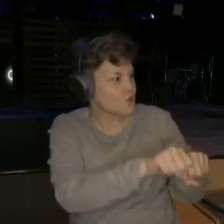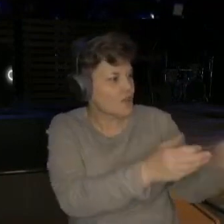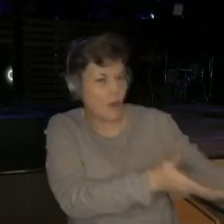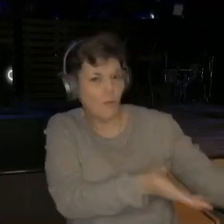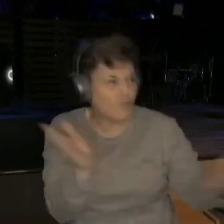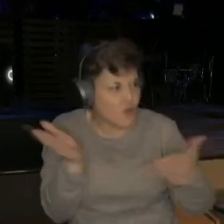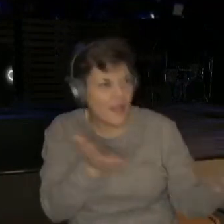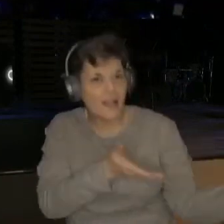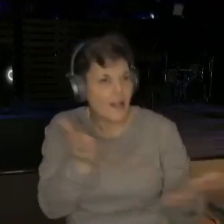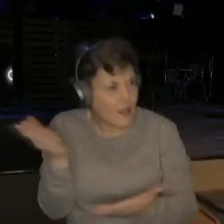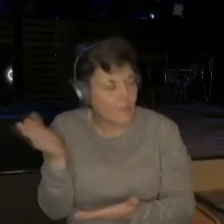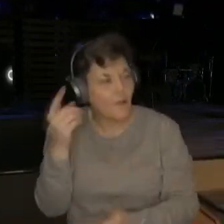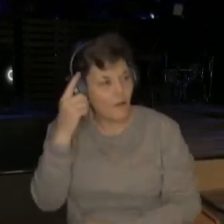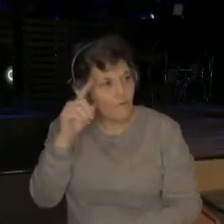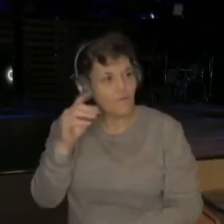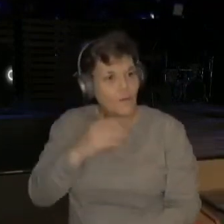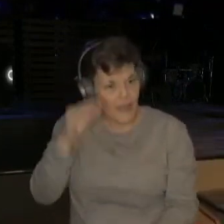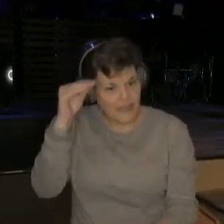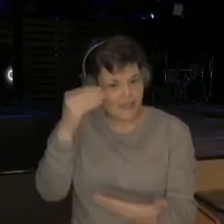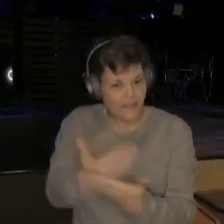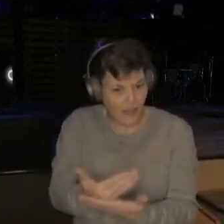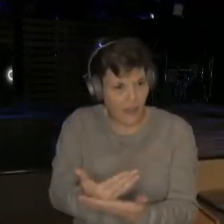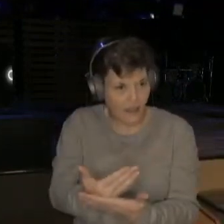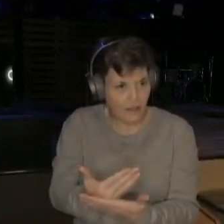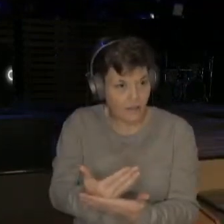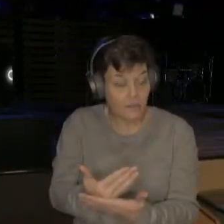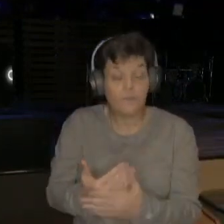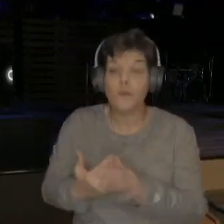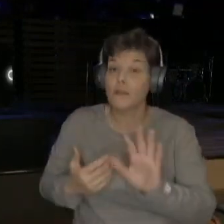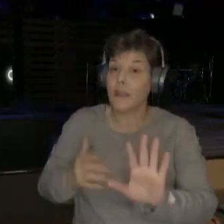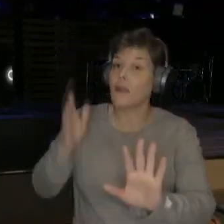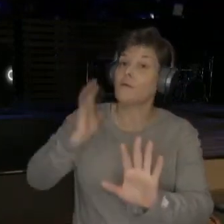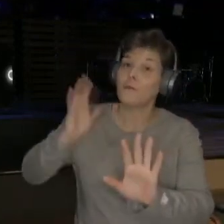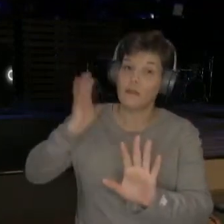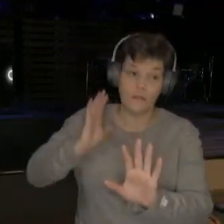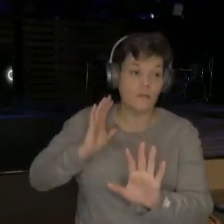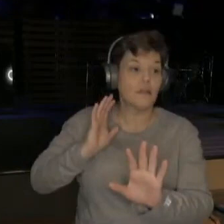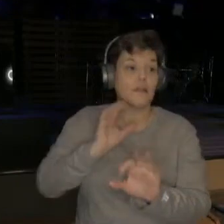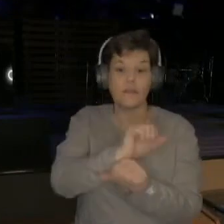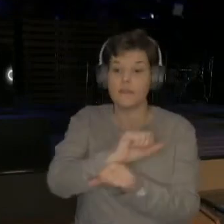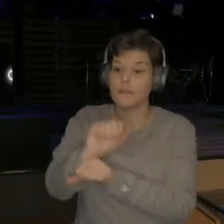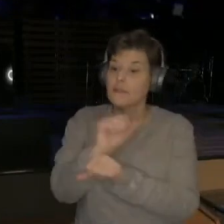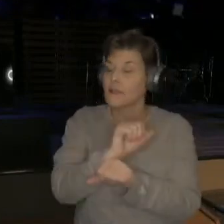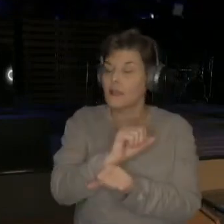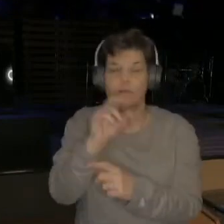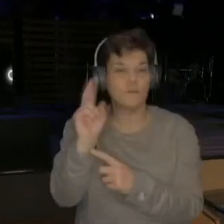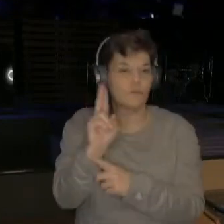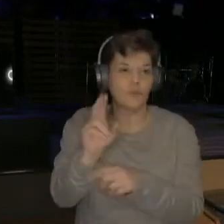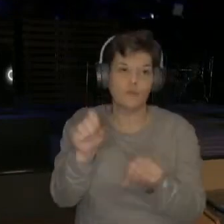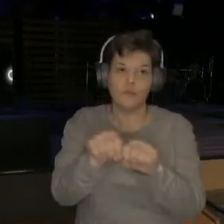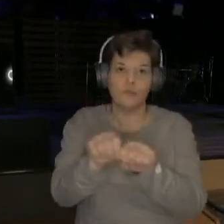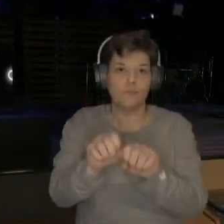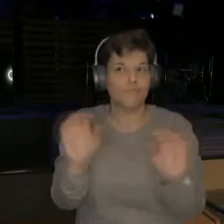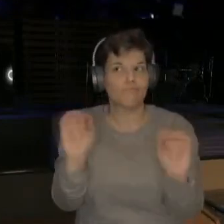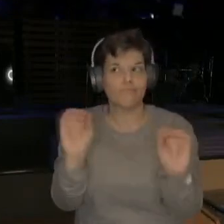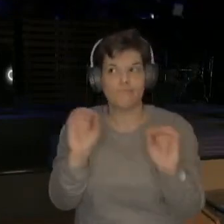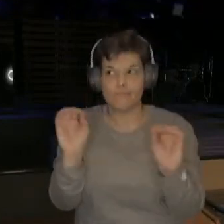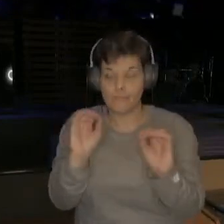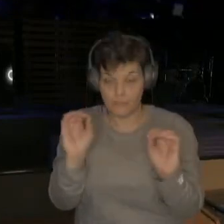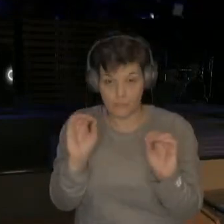was showing his son that he's not going to be one of his employees or a slave, that he was his son.